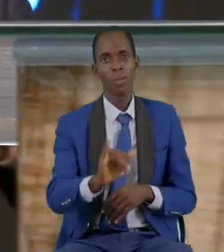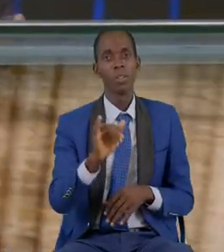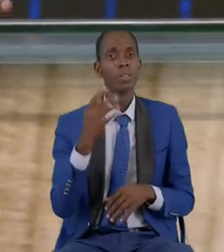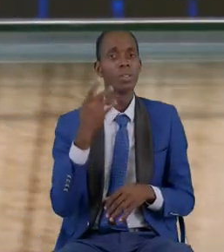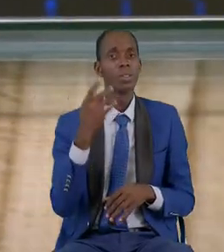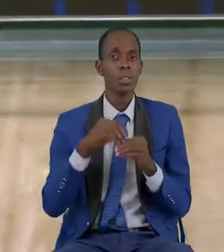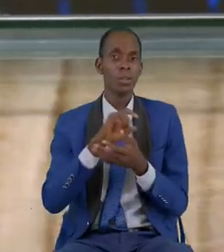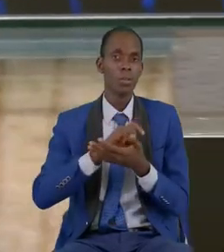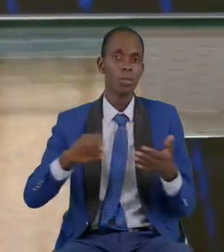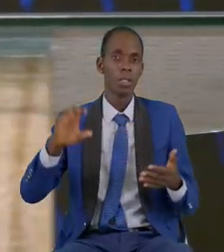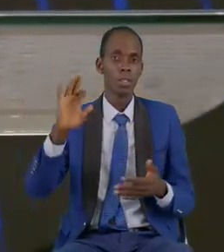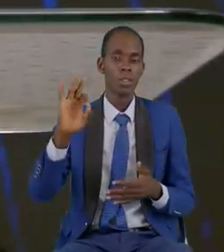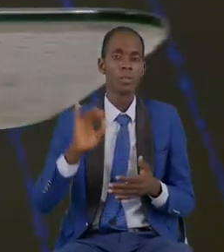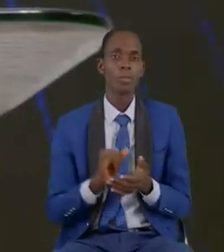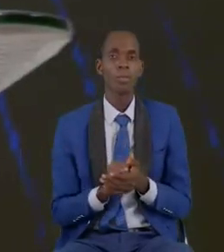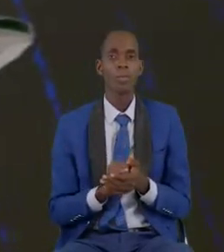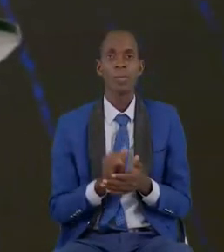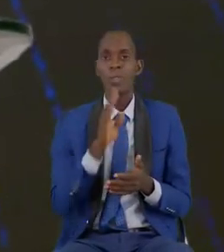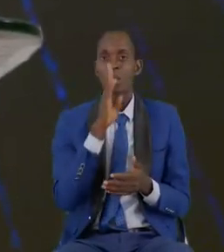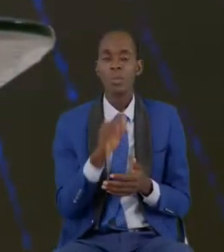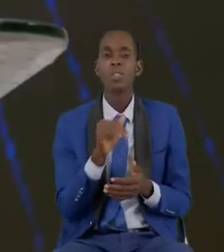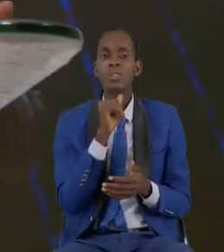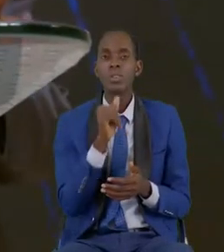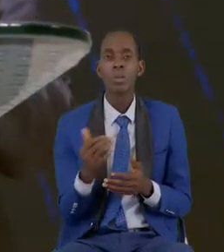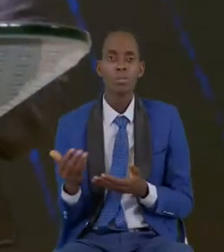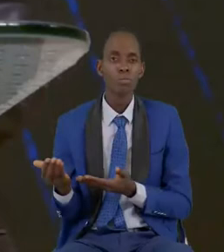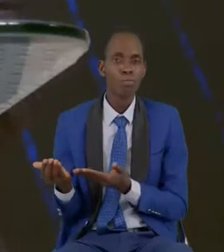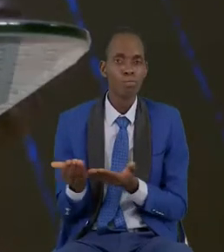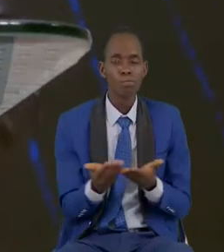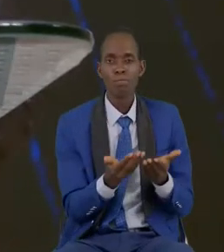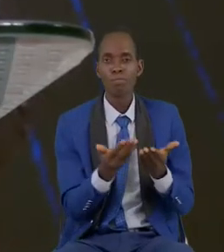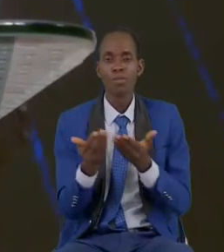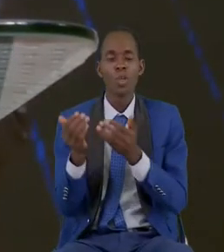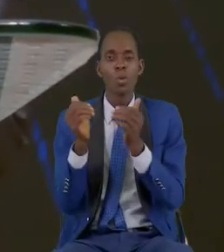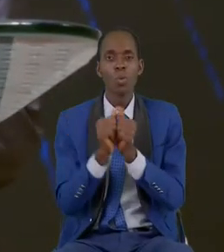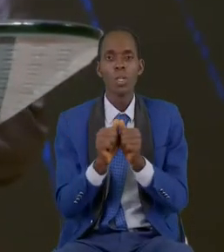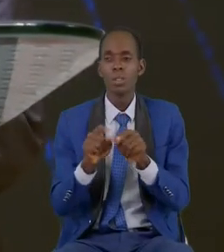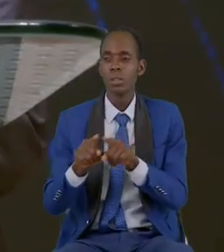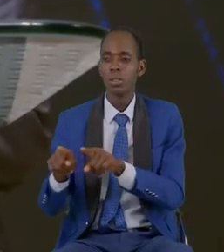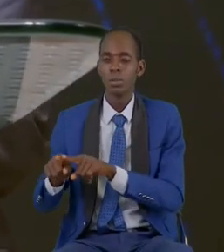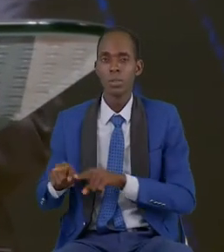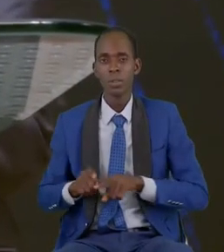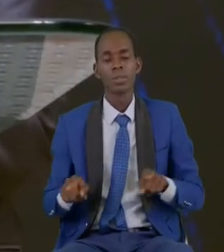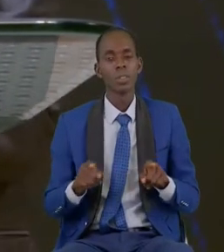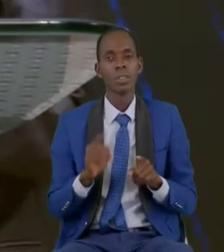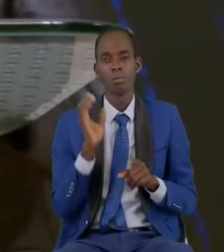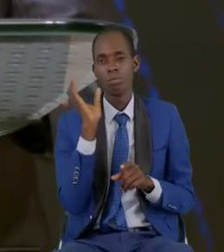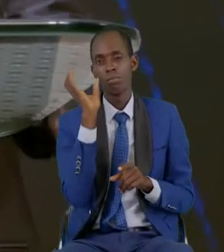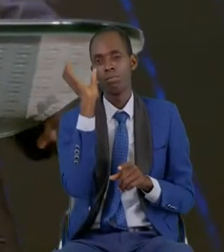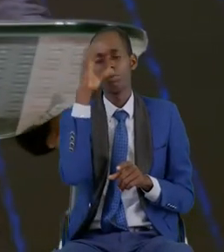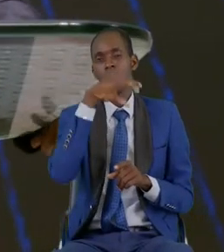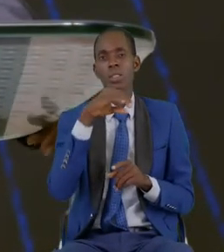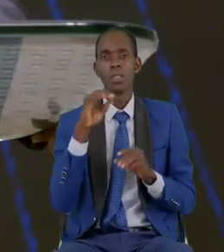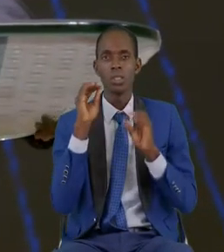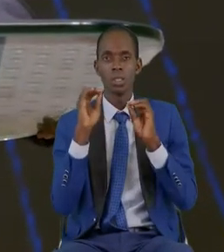9 it says, be not carried about with diverse and strange doctrines. For it is